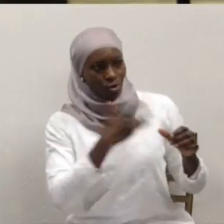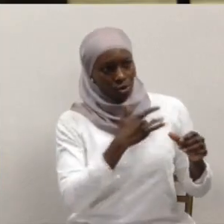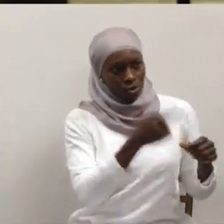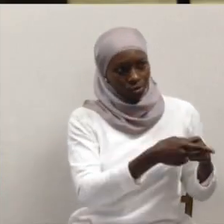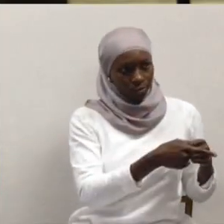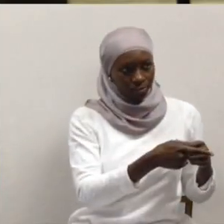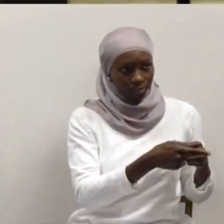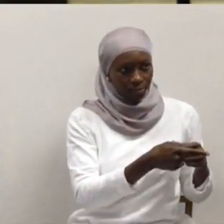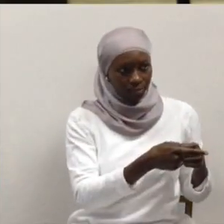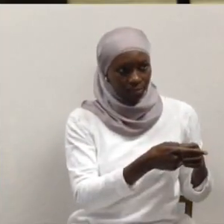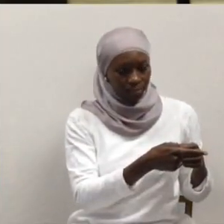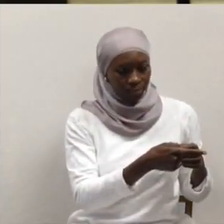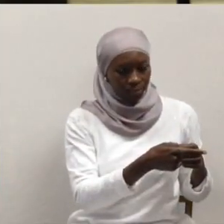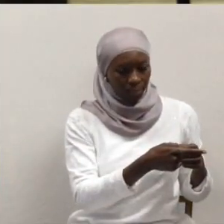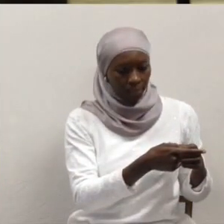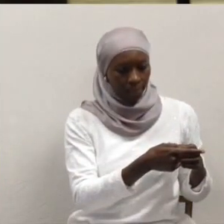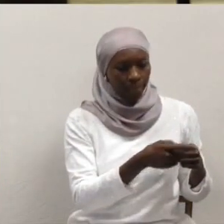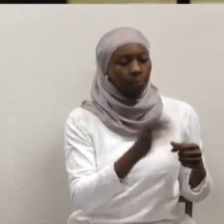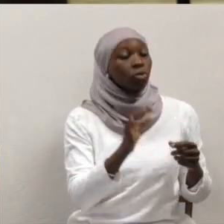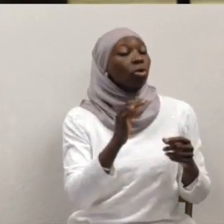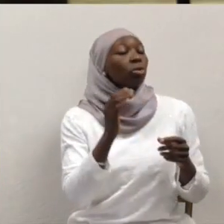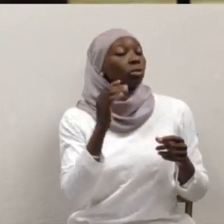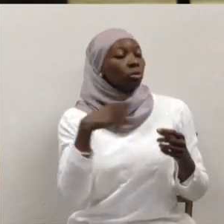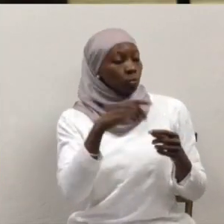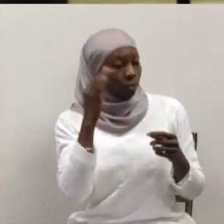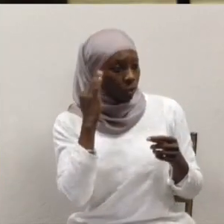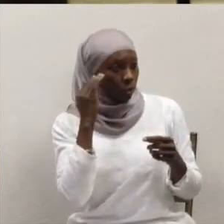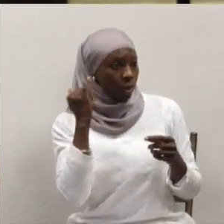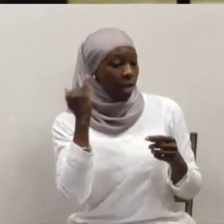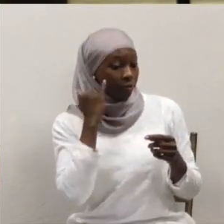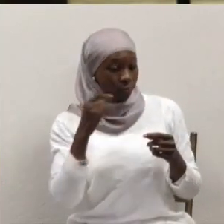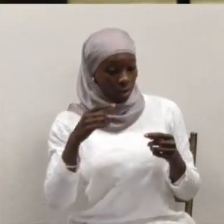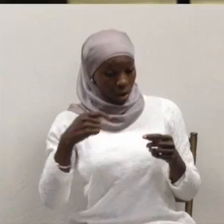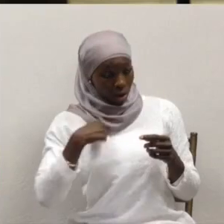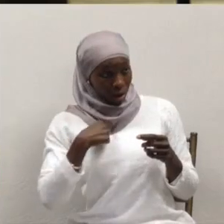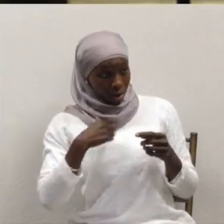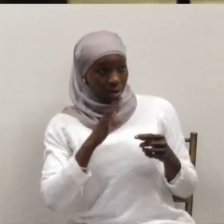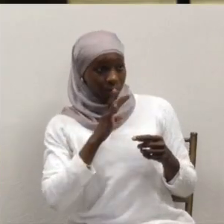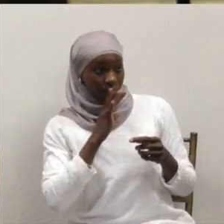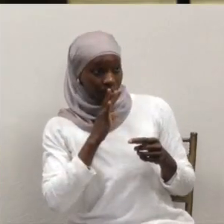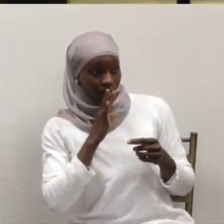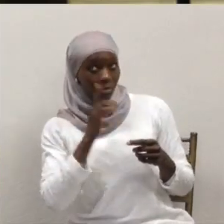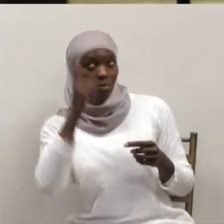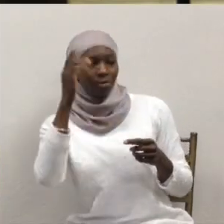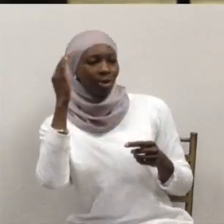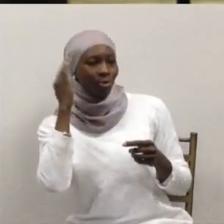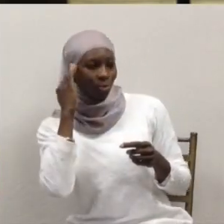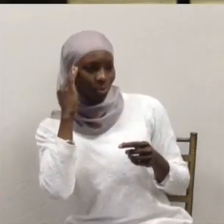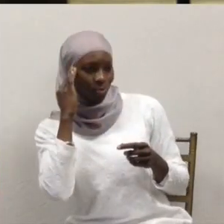know that if I speak, Allah knows how truthful or how lying I am.